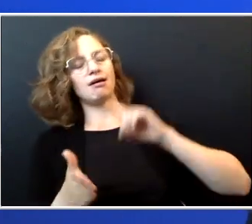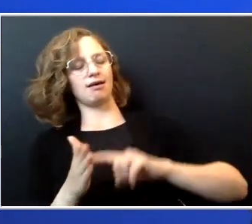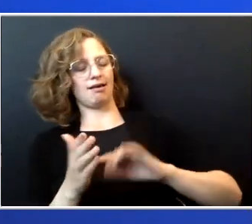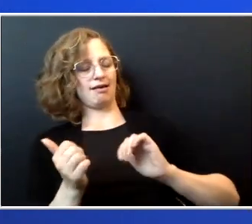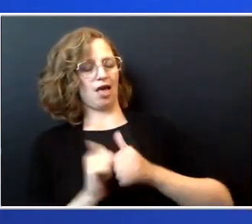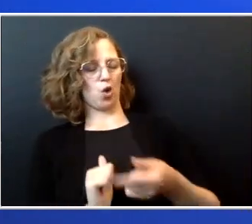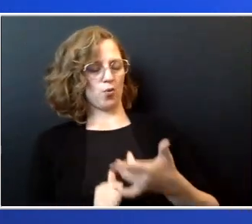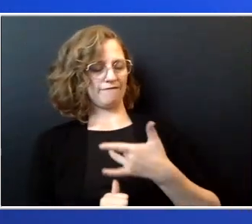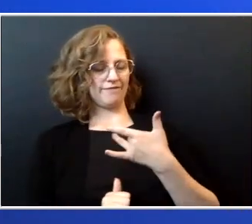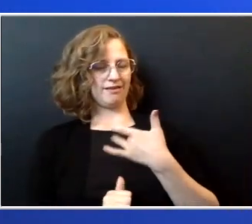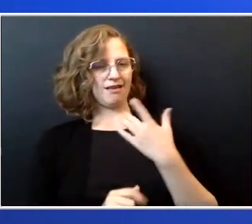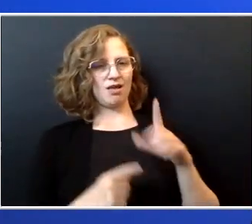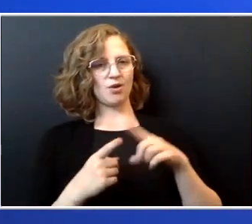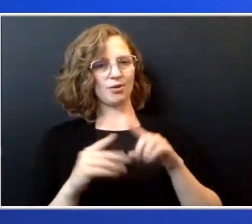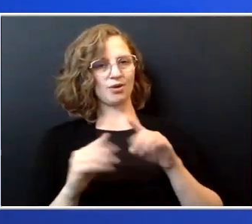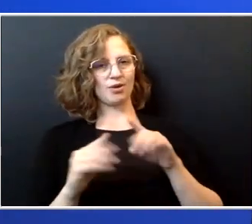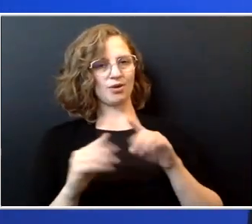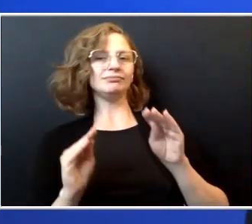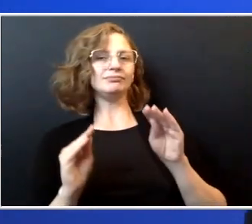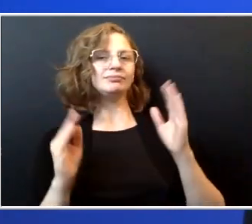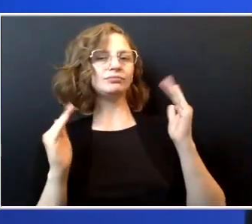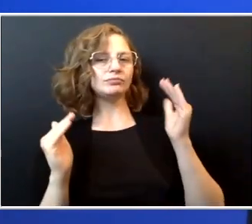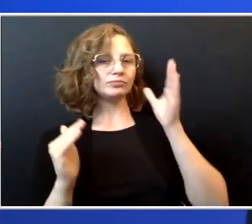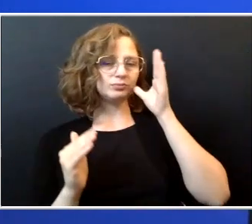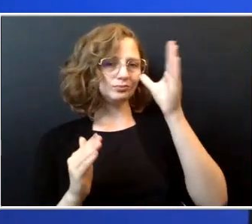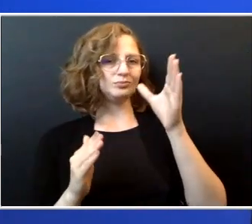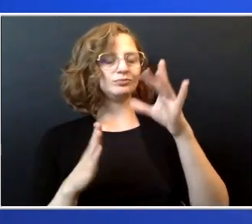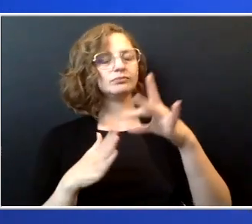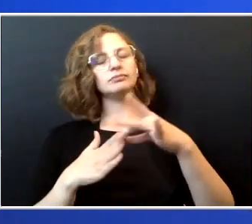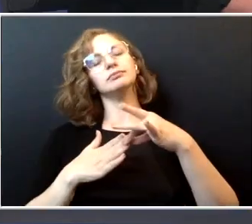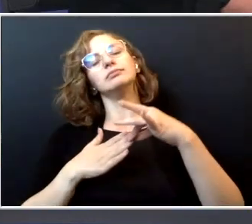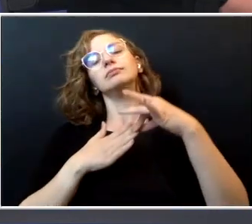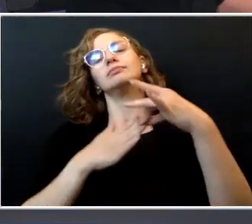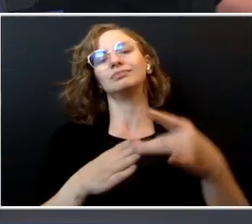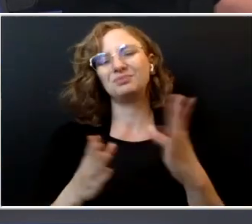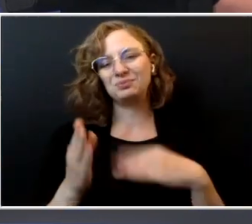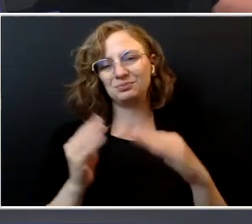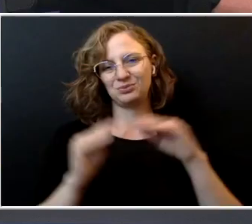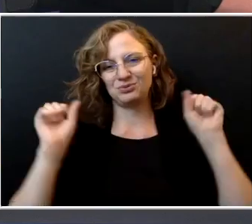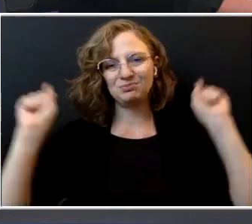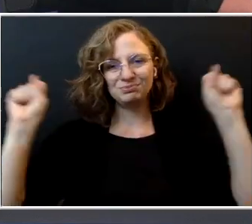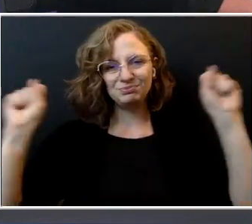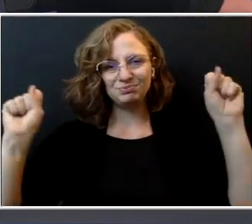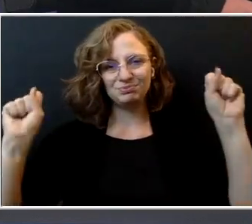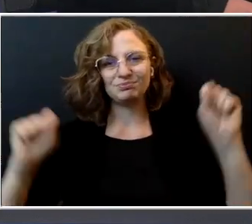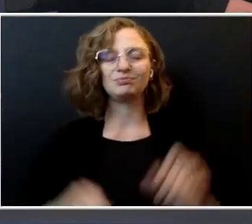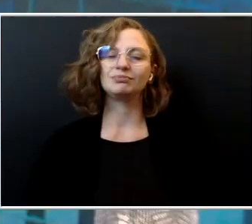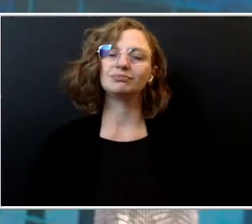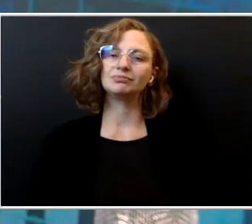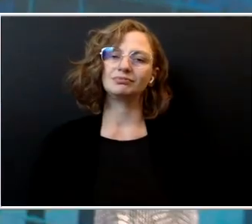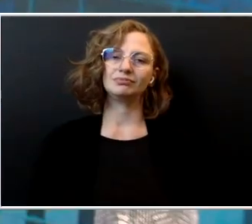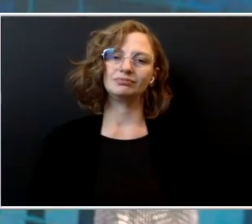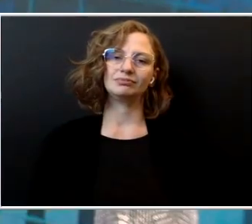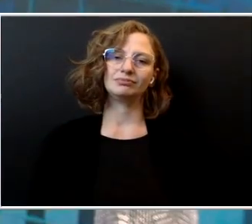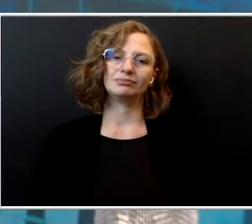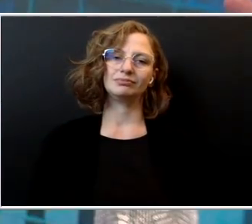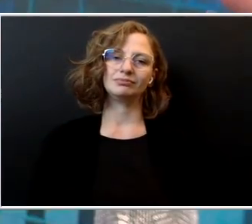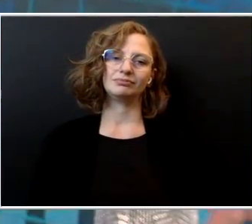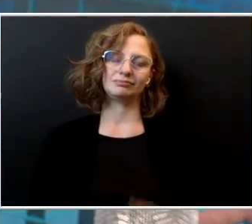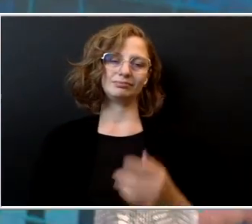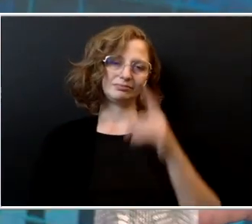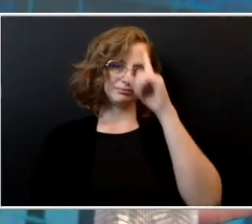that's going to launch you to maybe dive into exercising even more. You know, I keep coming back to that thought. You have to